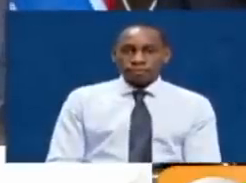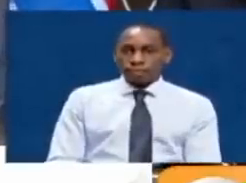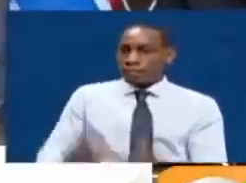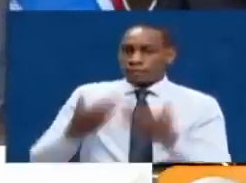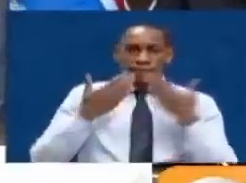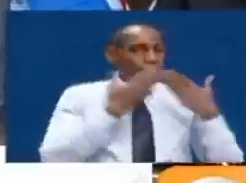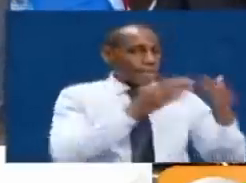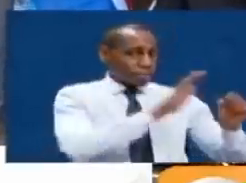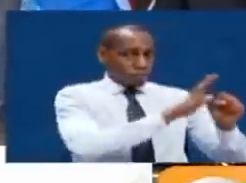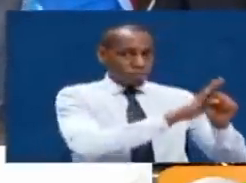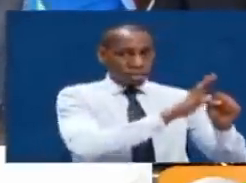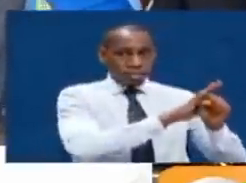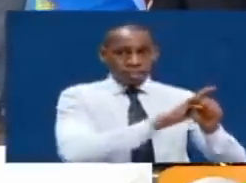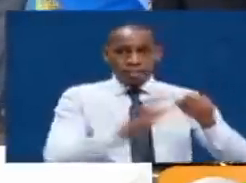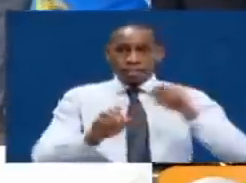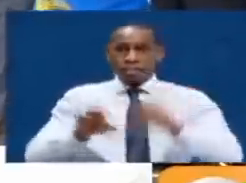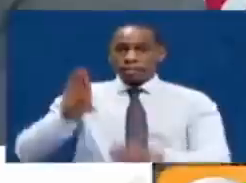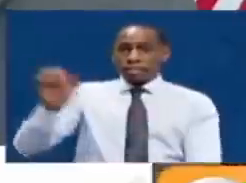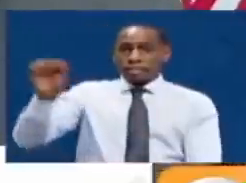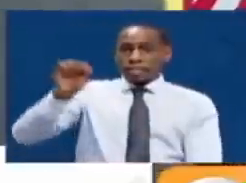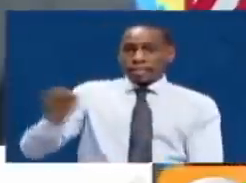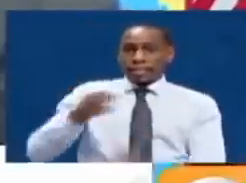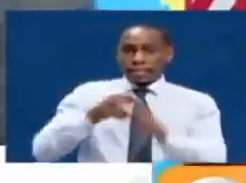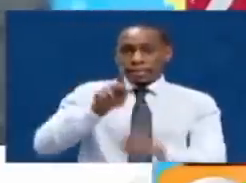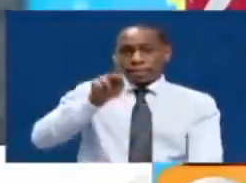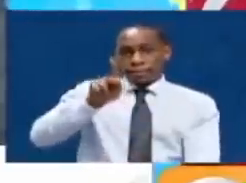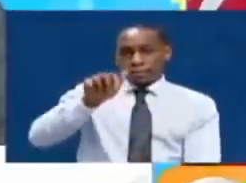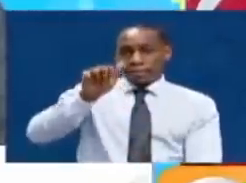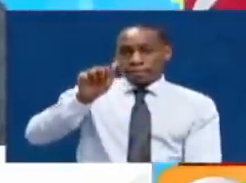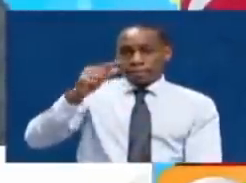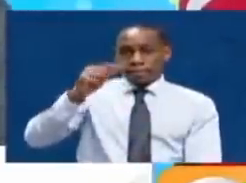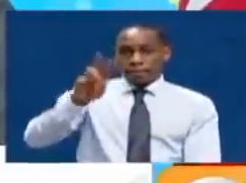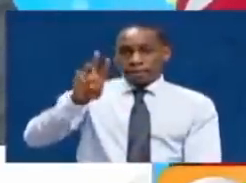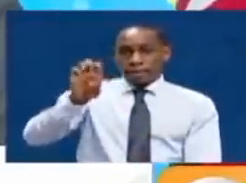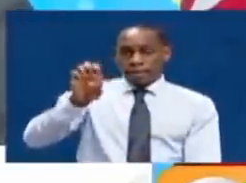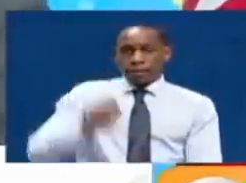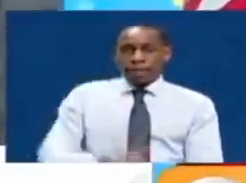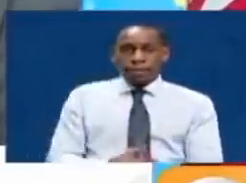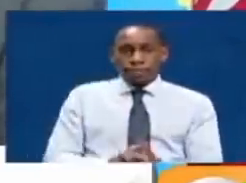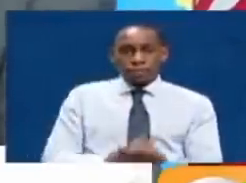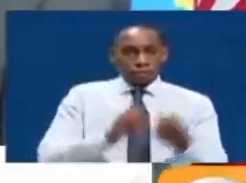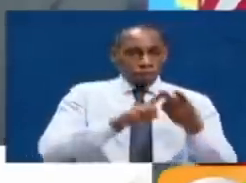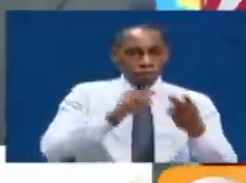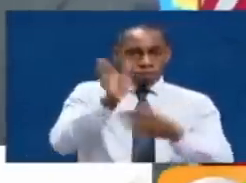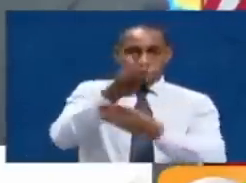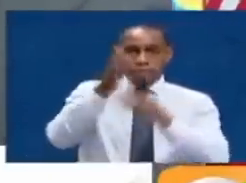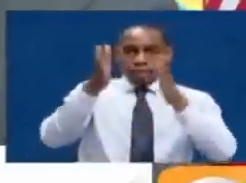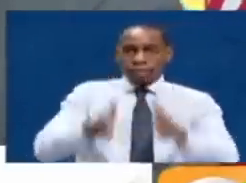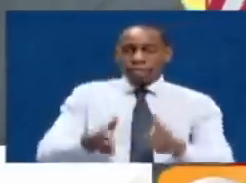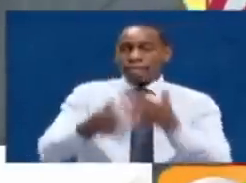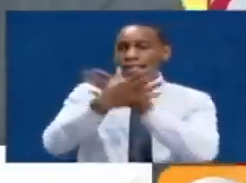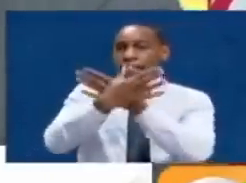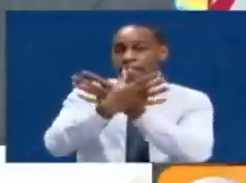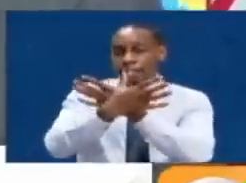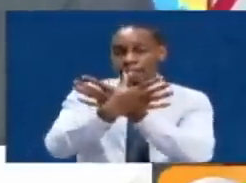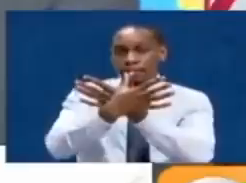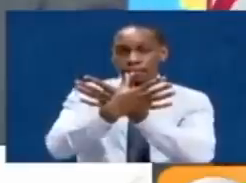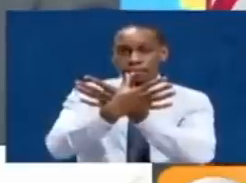Thank you very much, CS Kagwe, the ambassador of the Federal Republic of